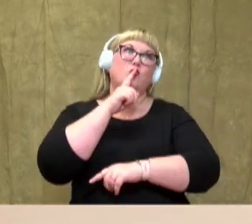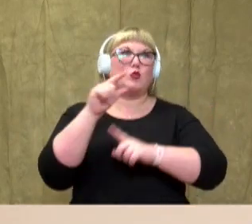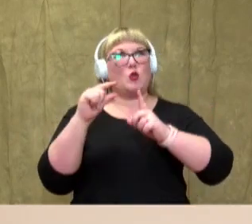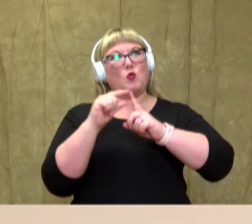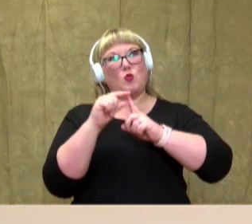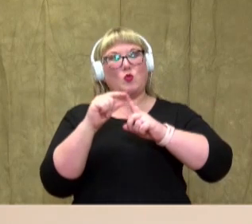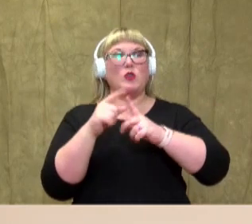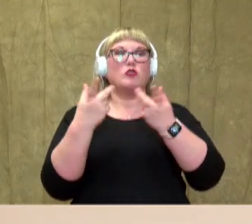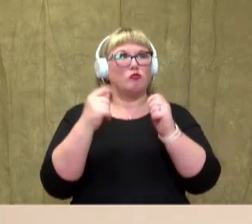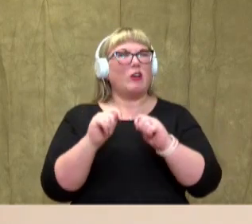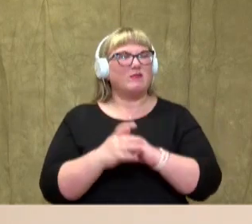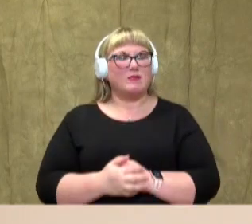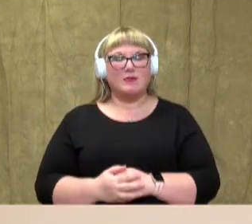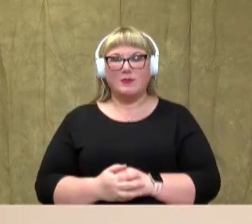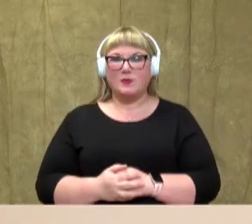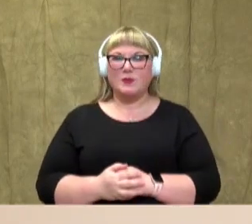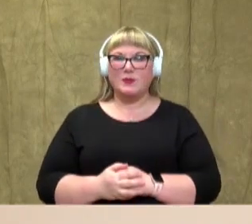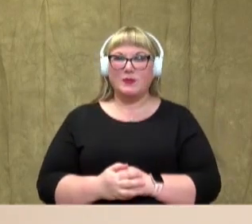So let's try it.